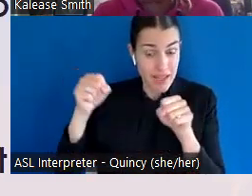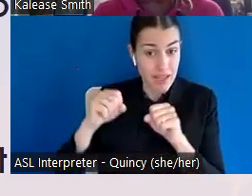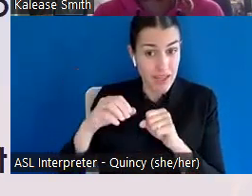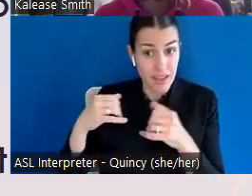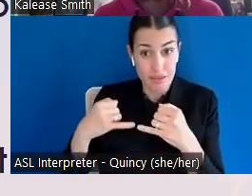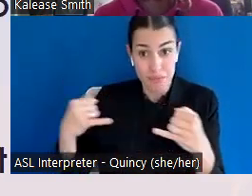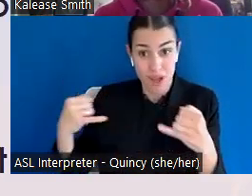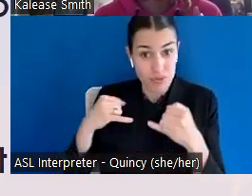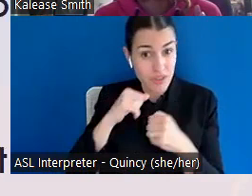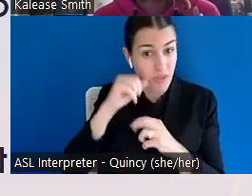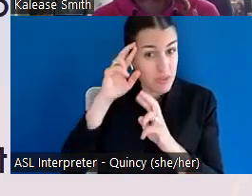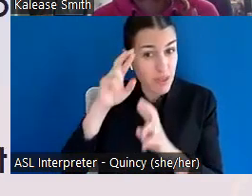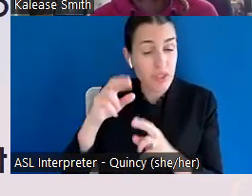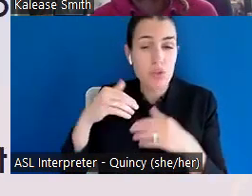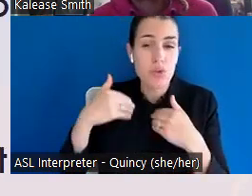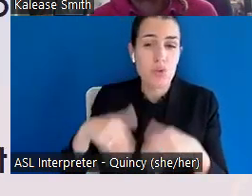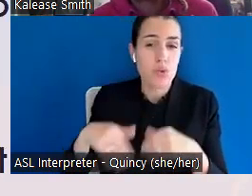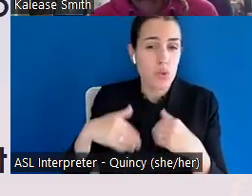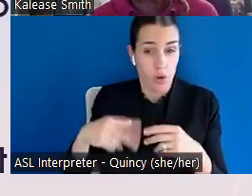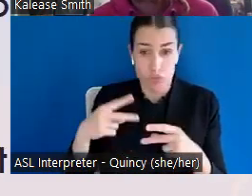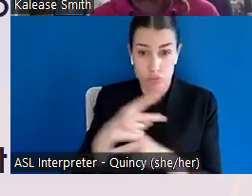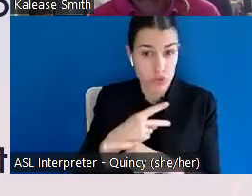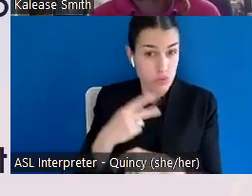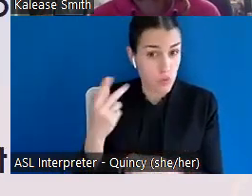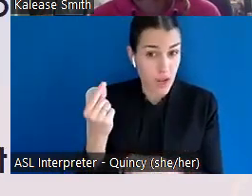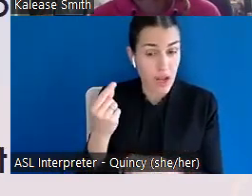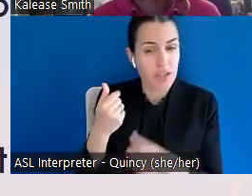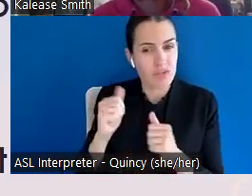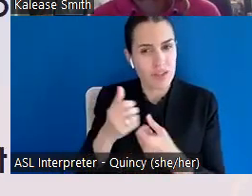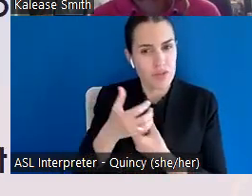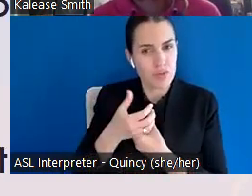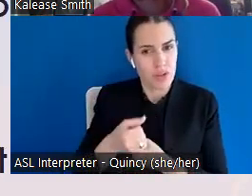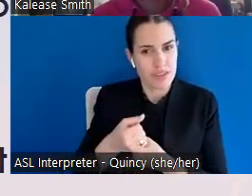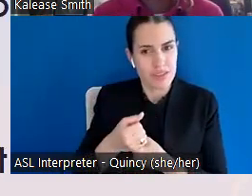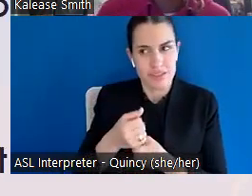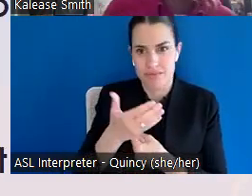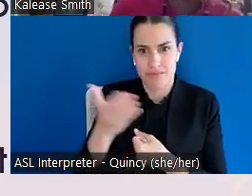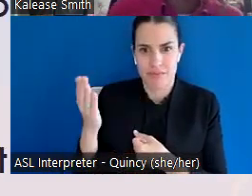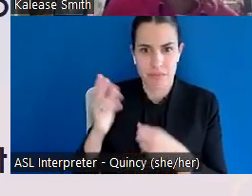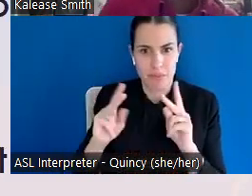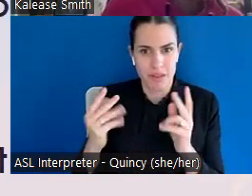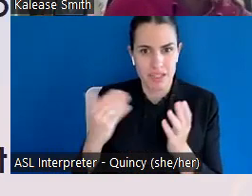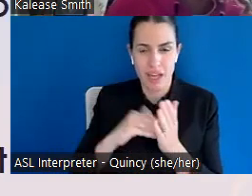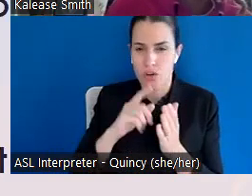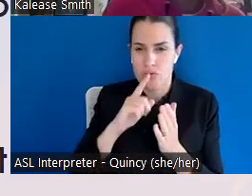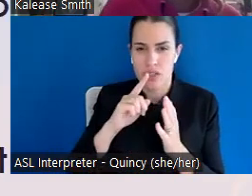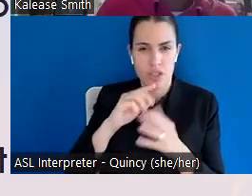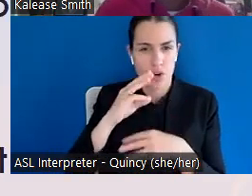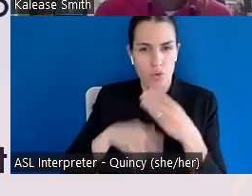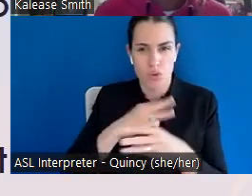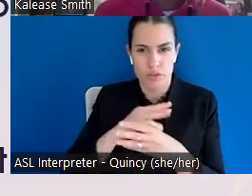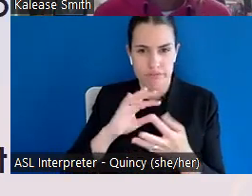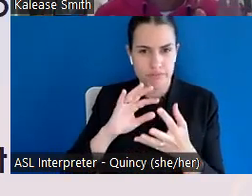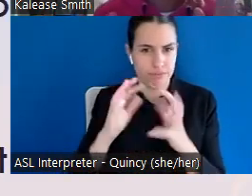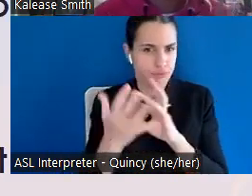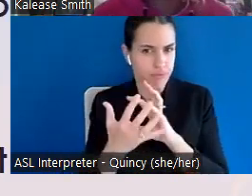crossed, the hardest thing is being able to trust individuals. You look at your world totally different. Since I've been doing this